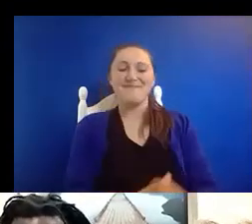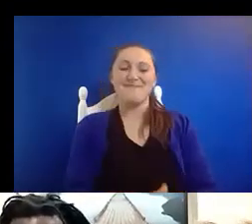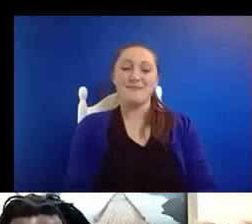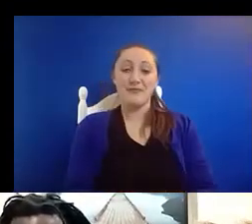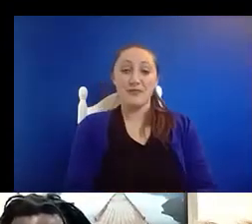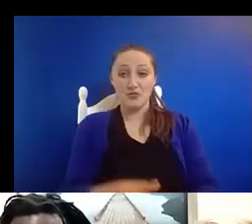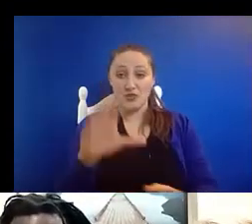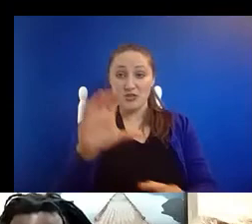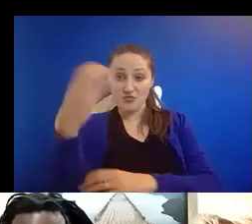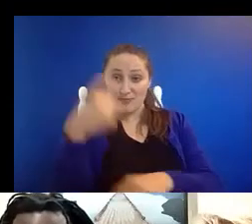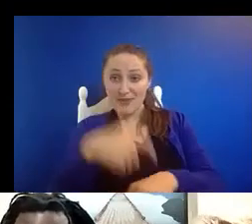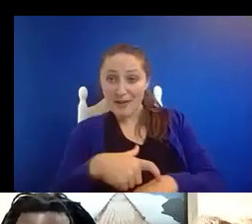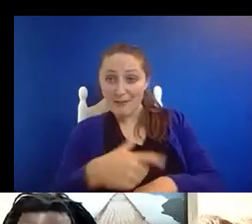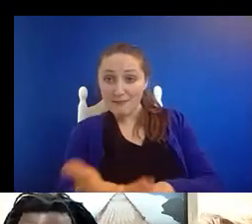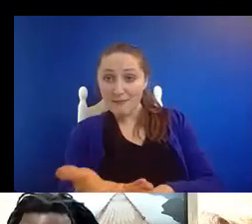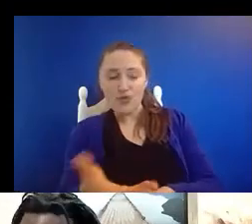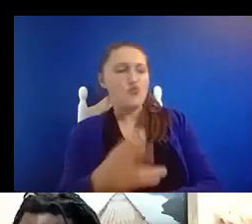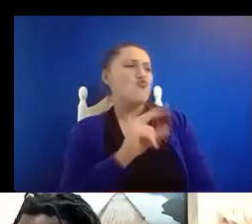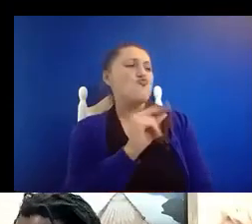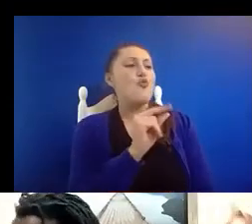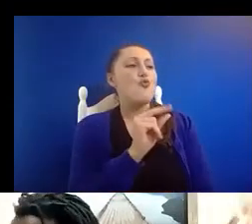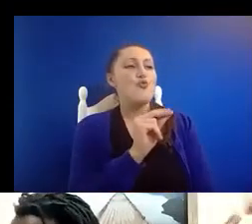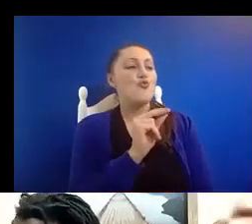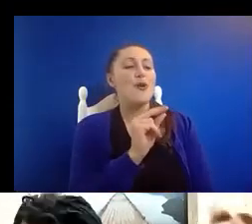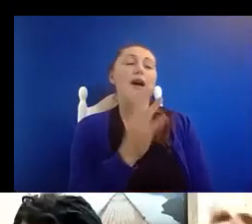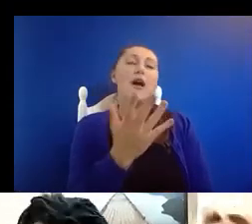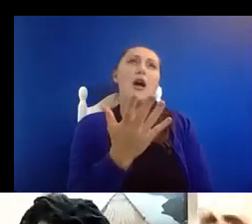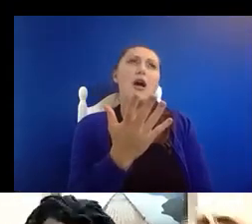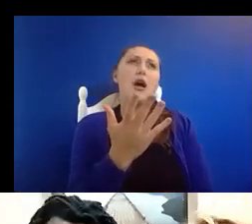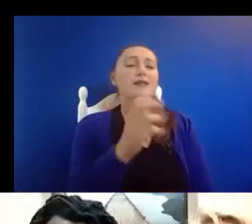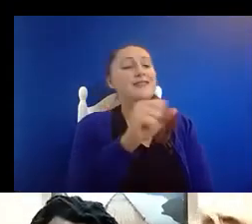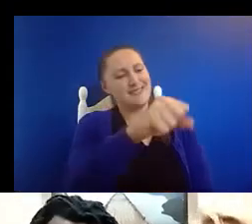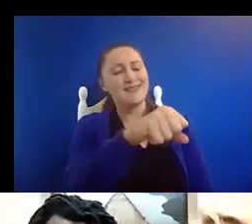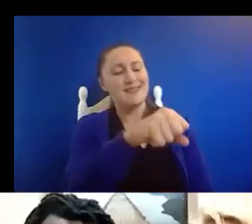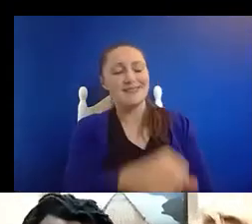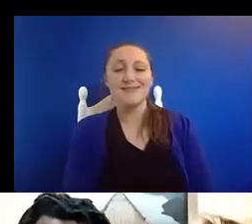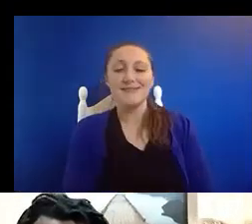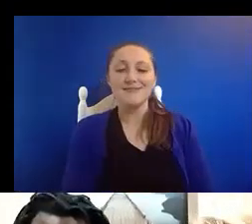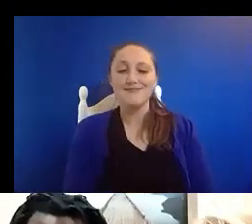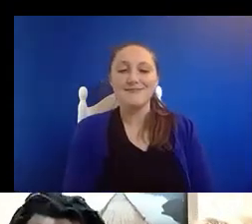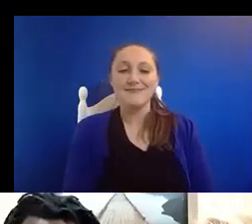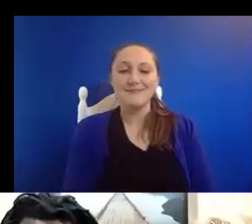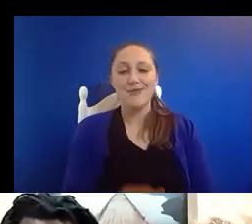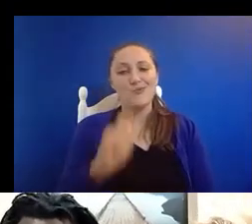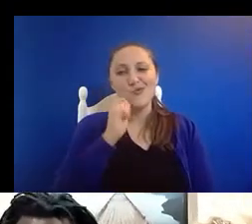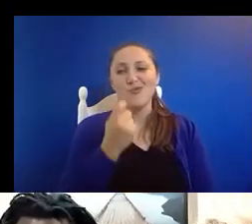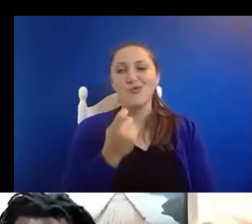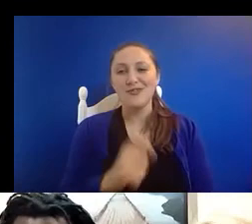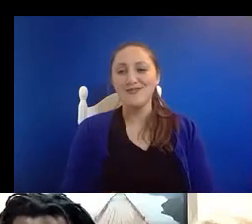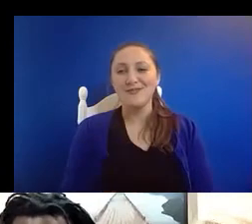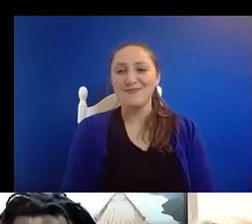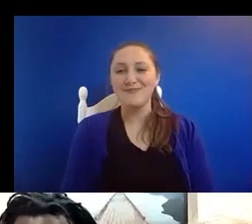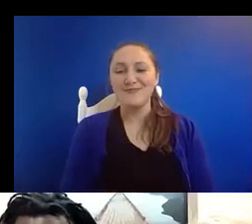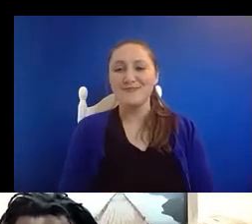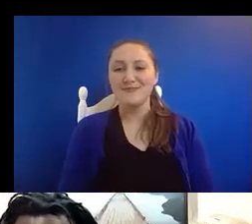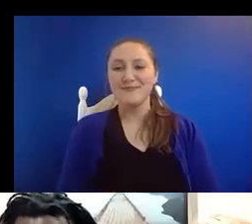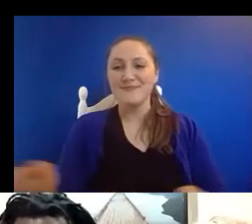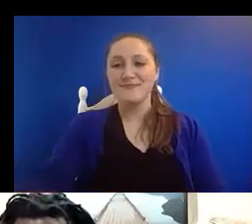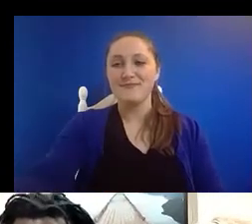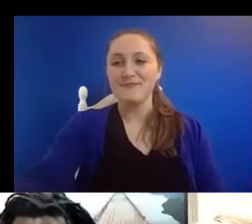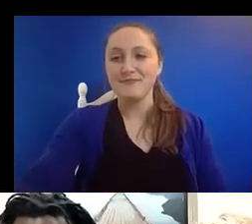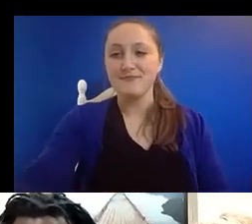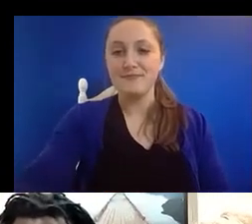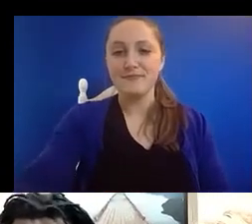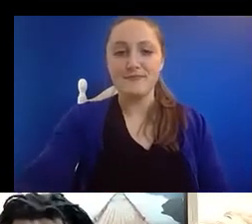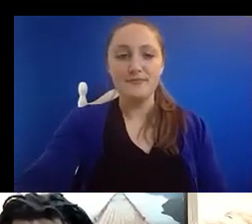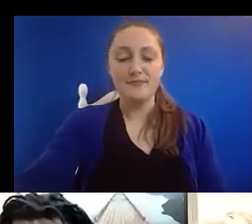Christmas? No, well, yes. Very cool. Okay. And then the next slide is you